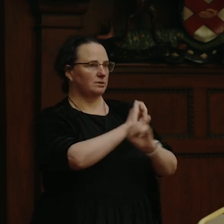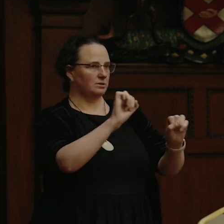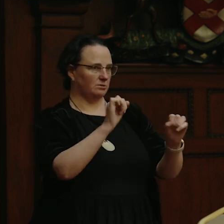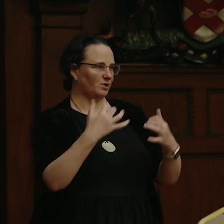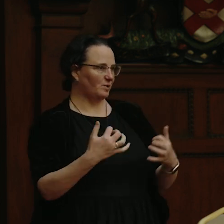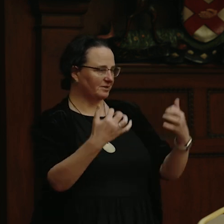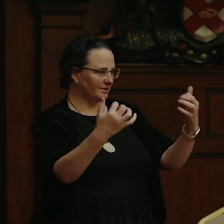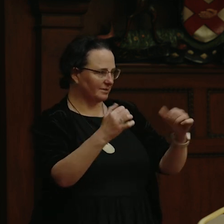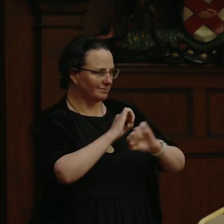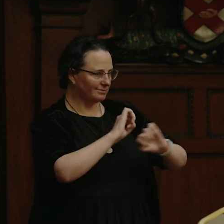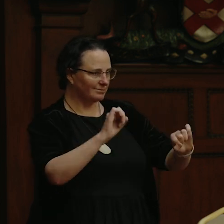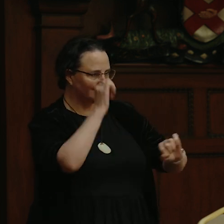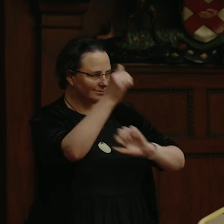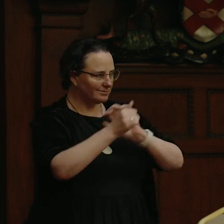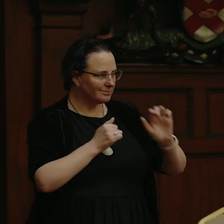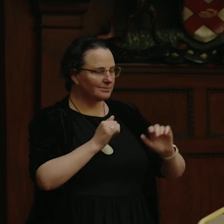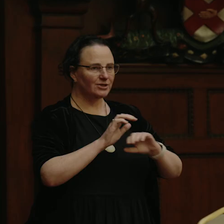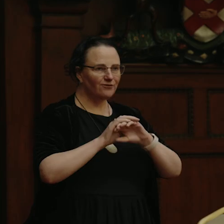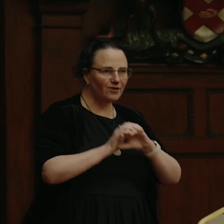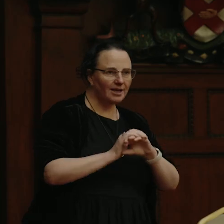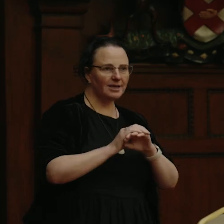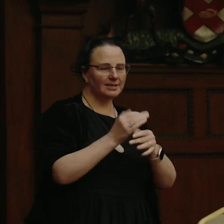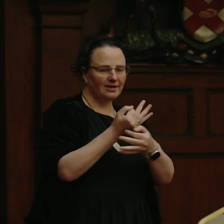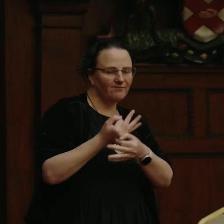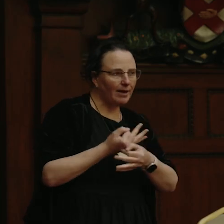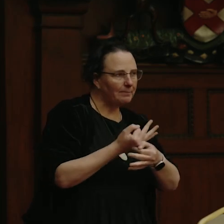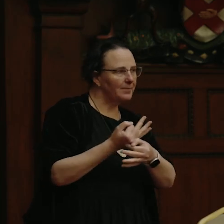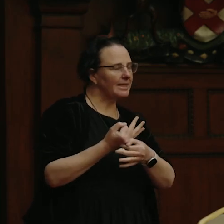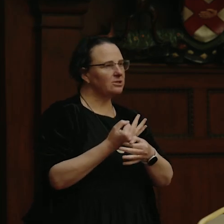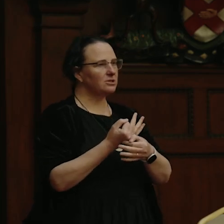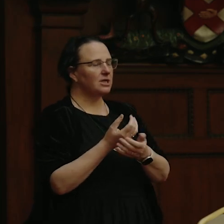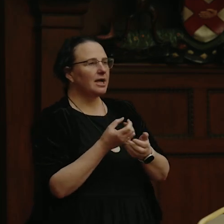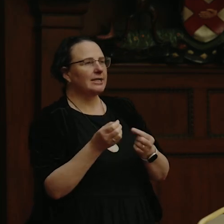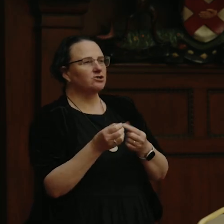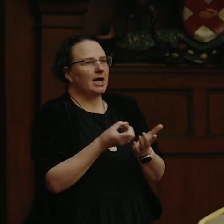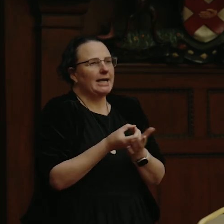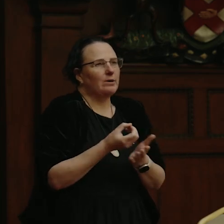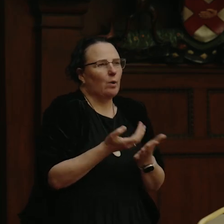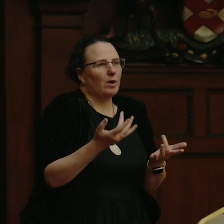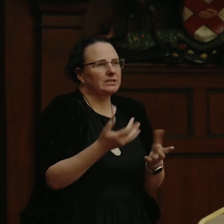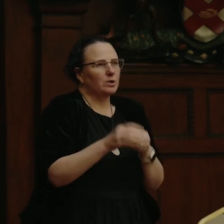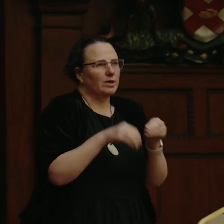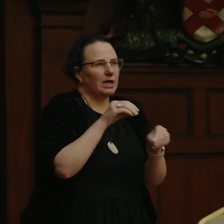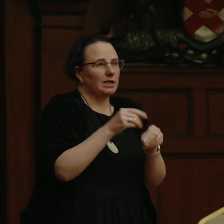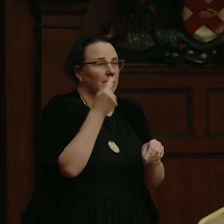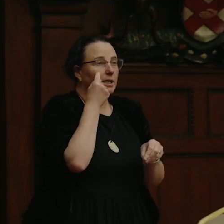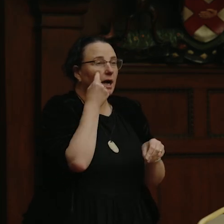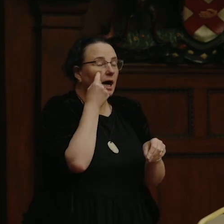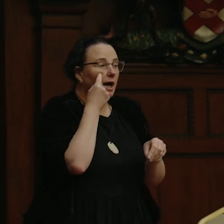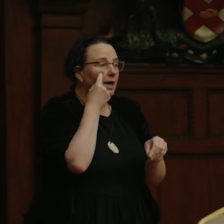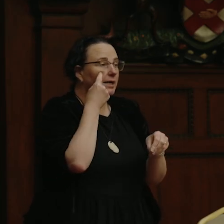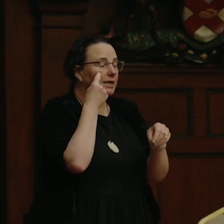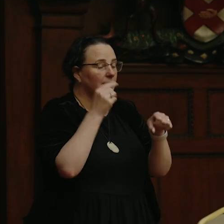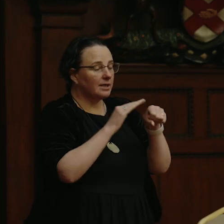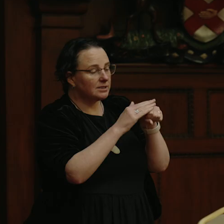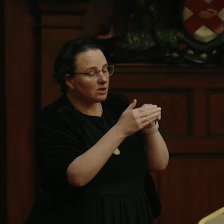but also to your friends, your family, try to explain what's happening on the eye surface, but also